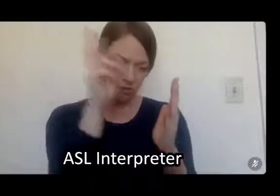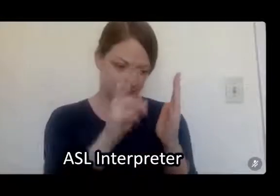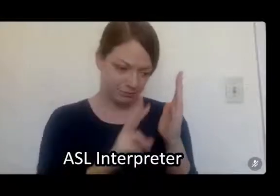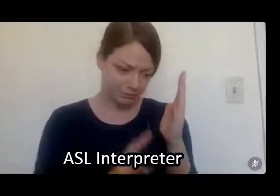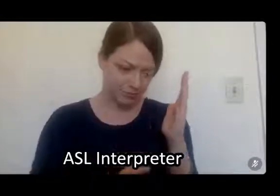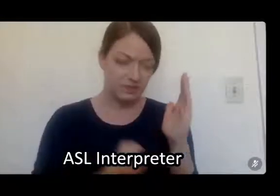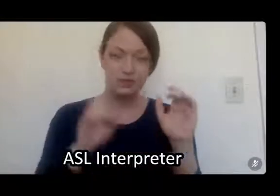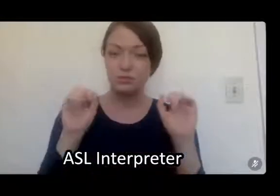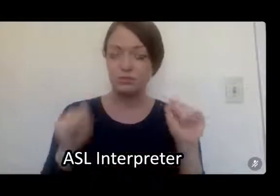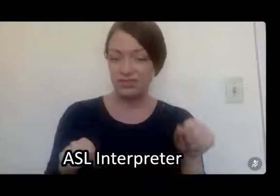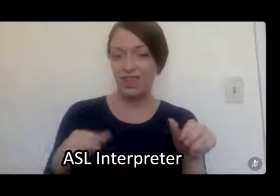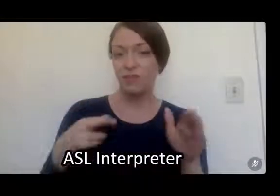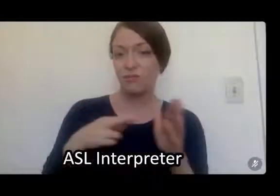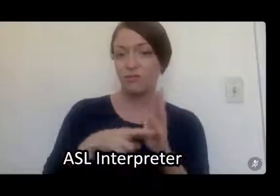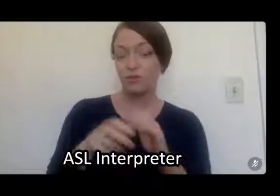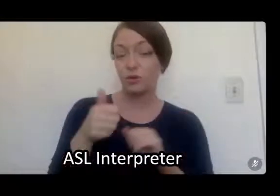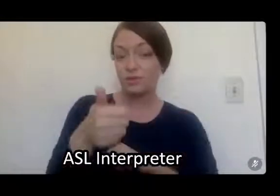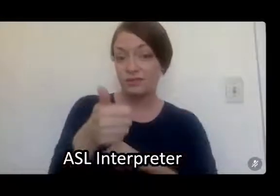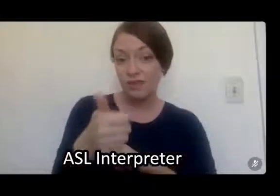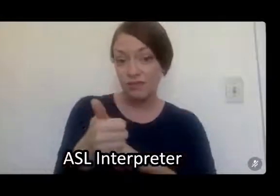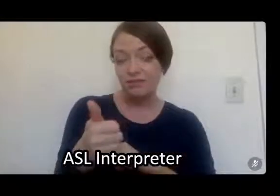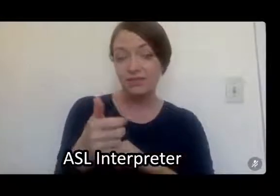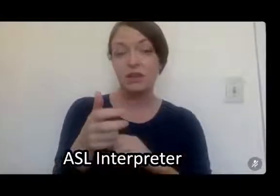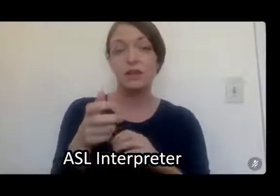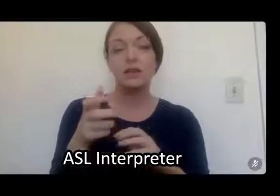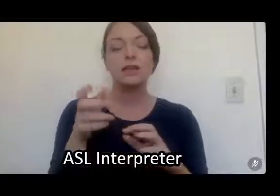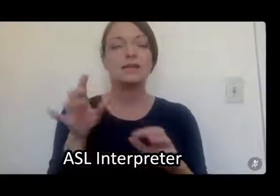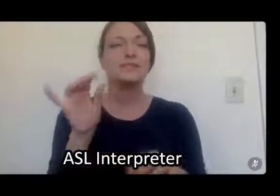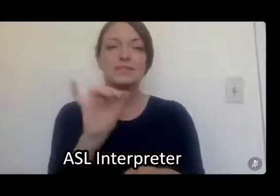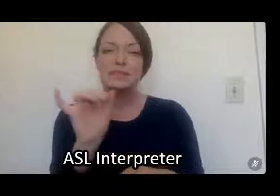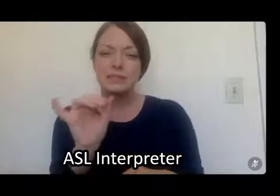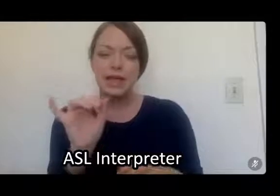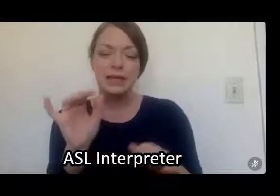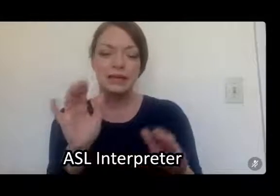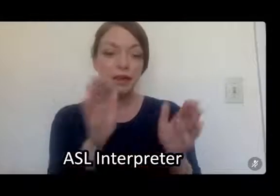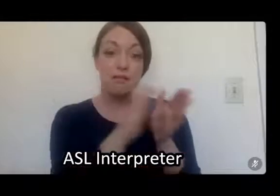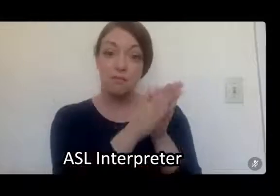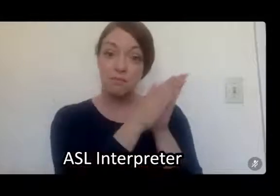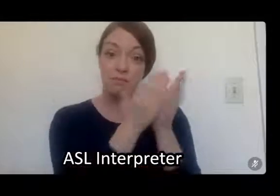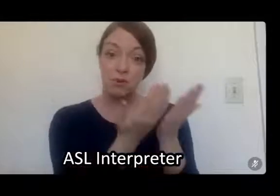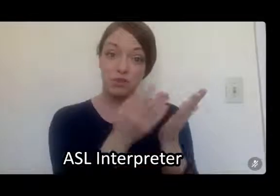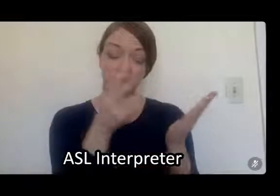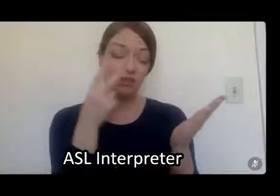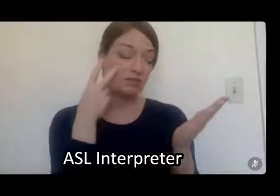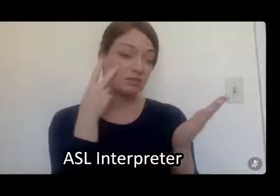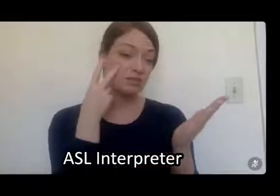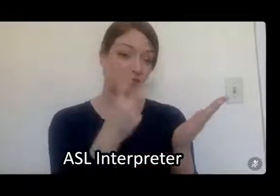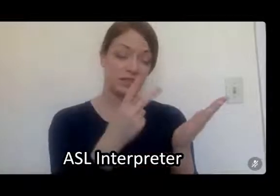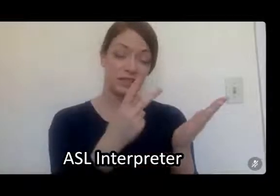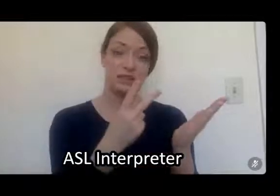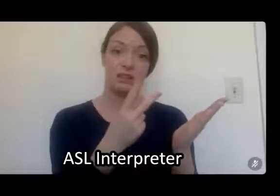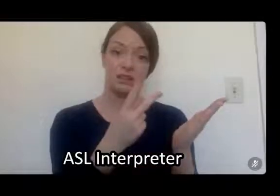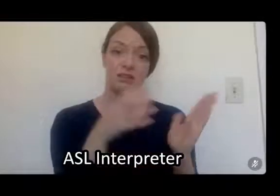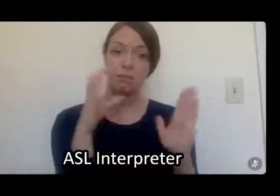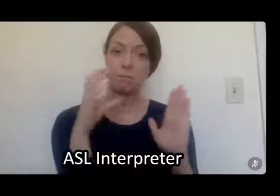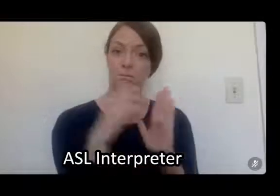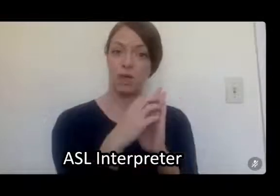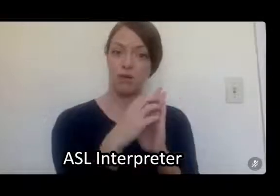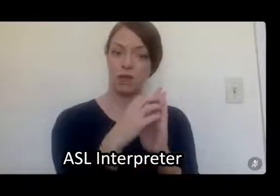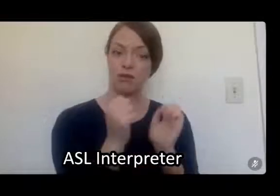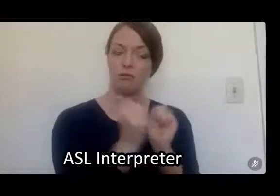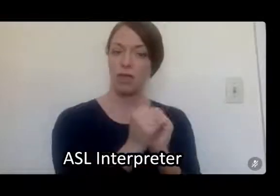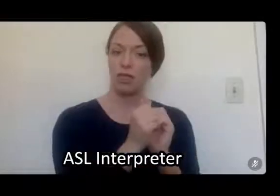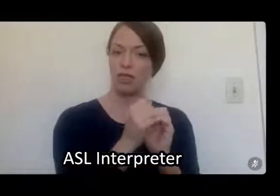yourselves, that would be the equivalent of you looking at a page of a book, seeing the larger headings or the images and being able